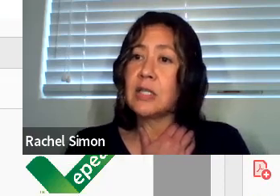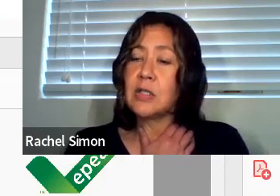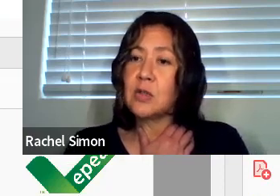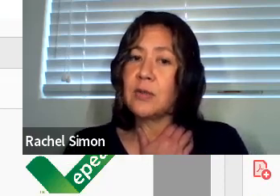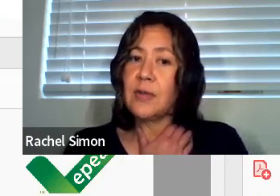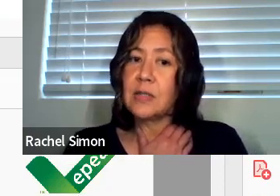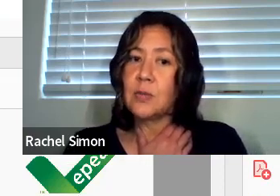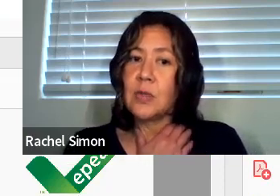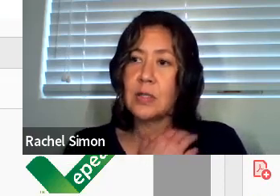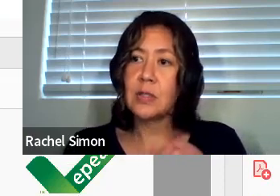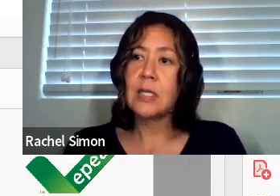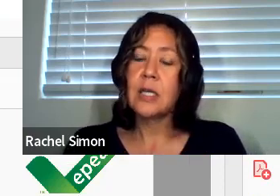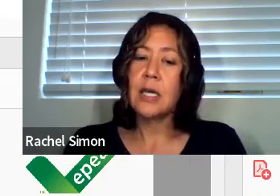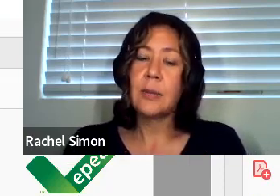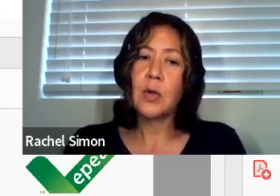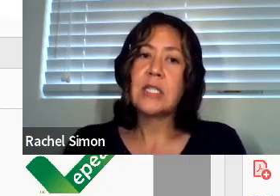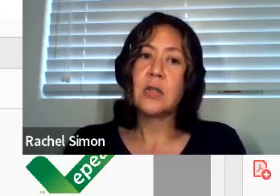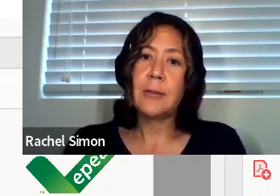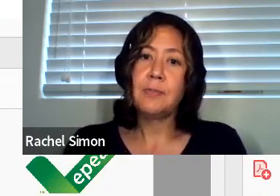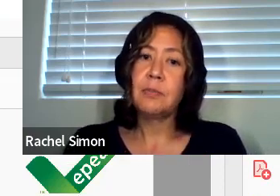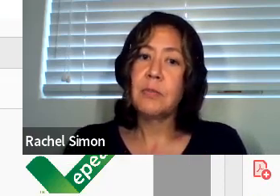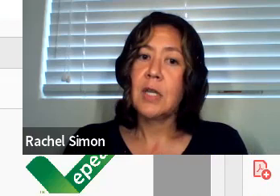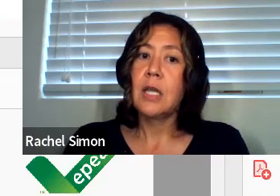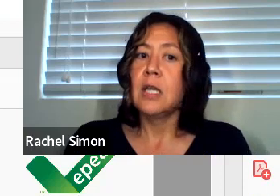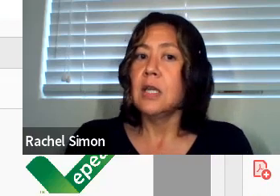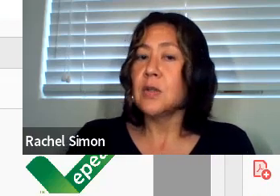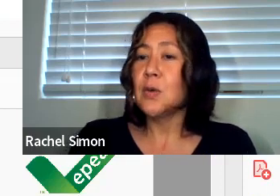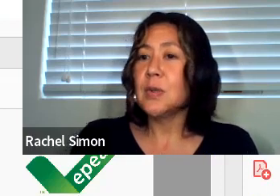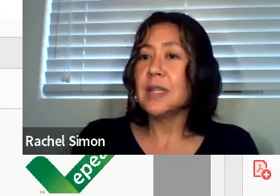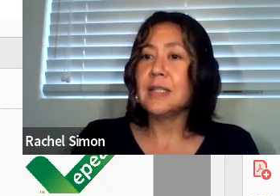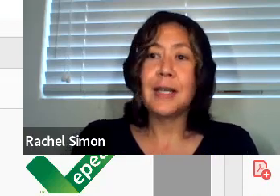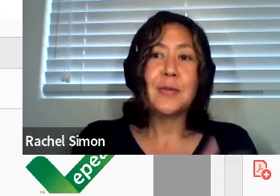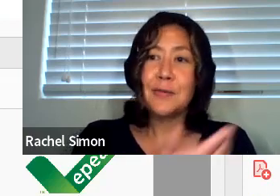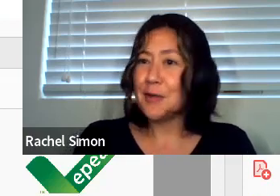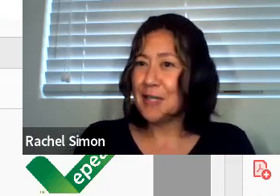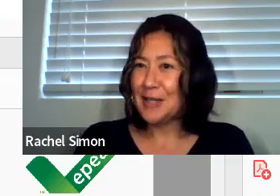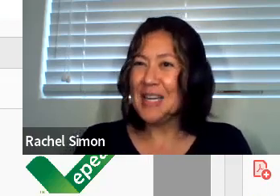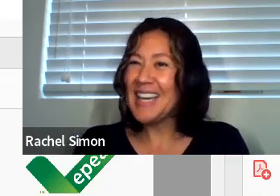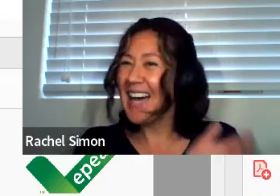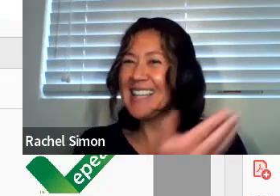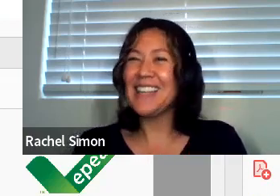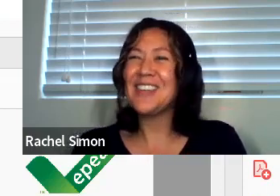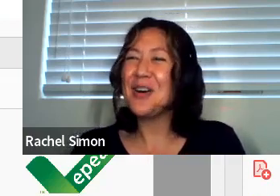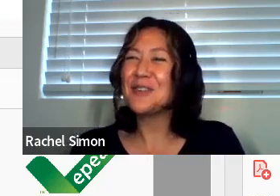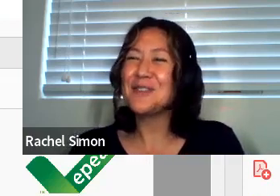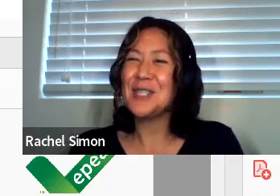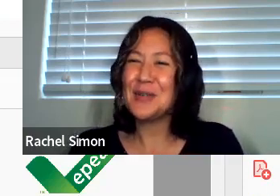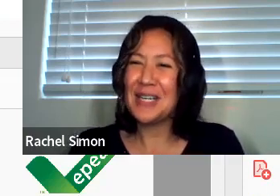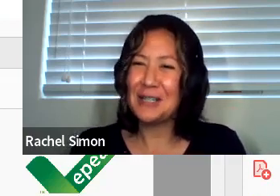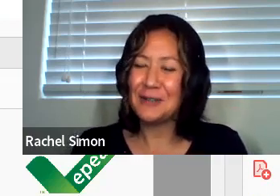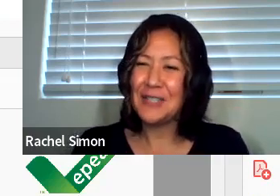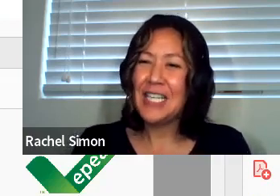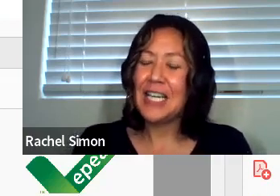of the challenges we face with this criteria. So that was a very quick high-level